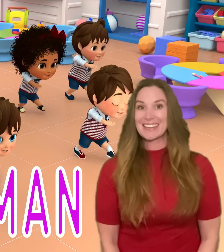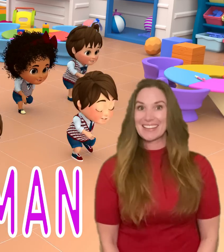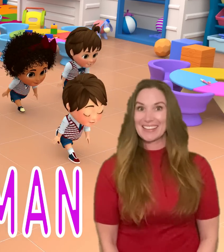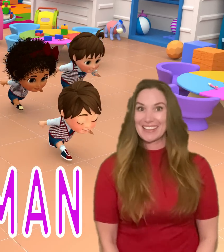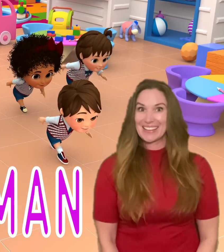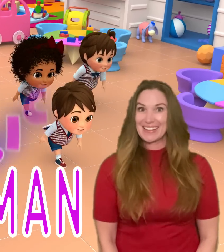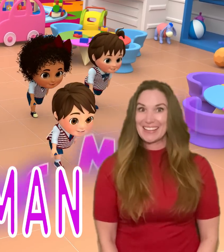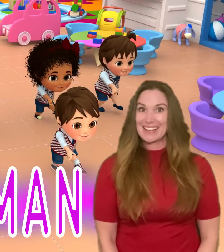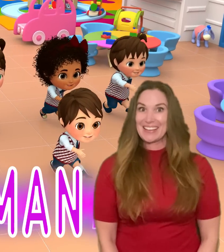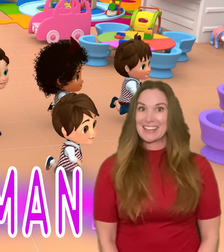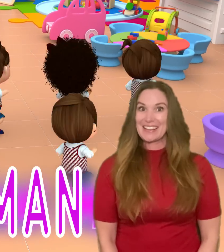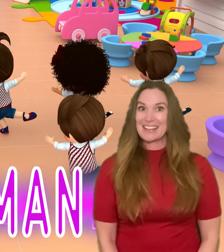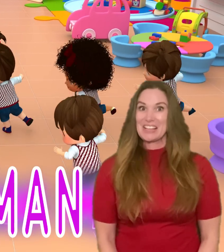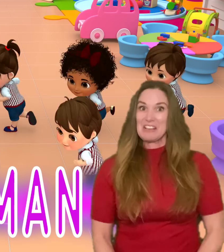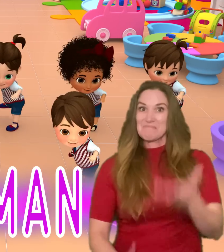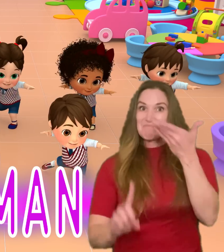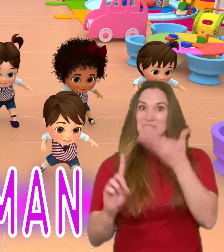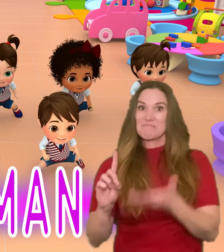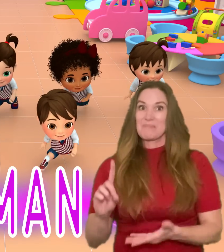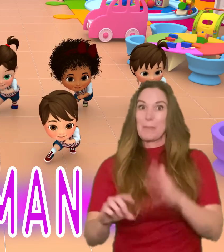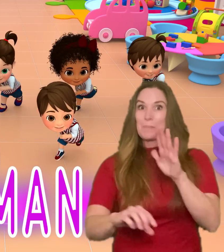la I am a Music